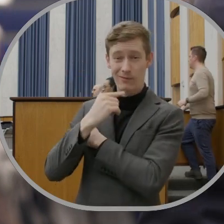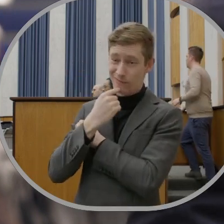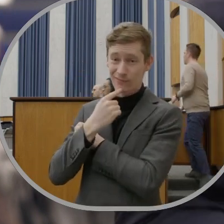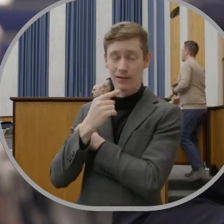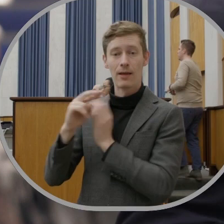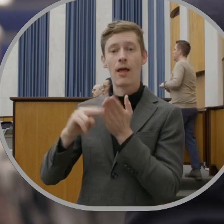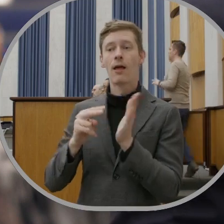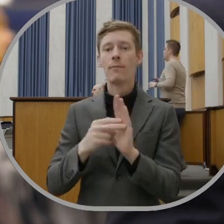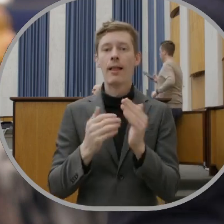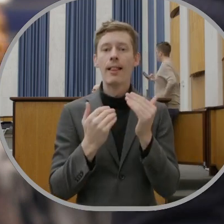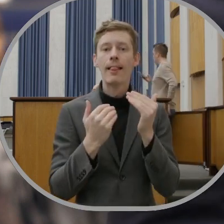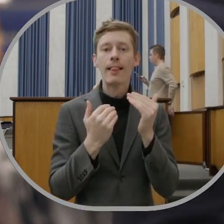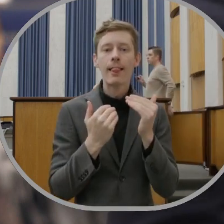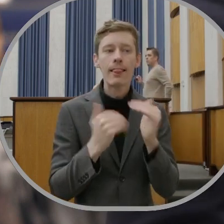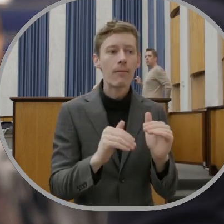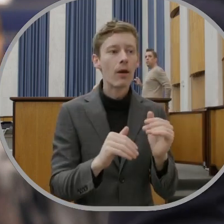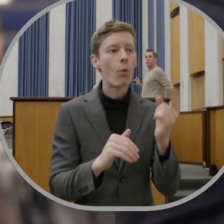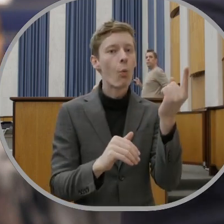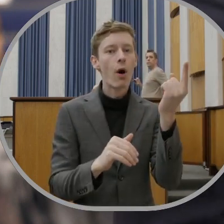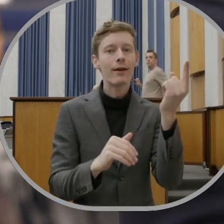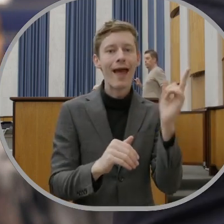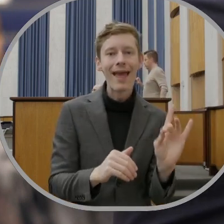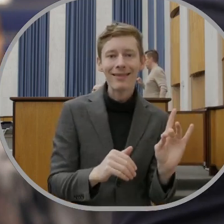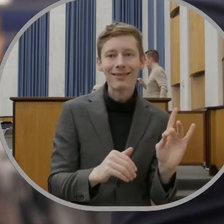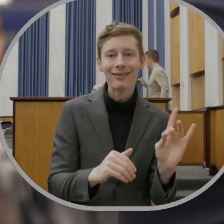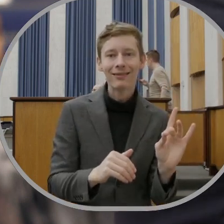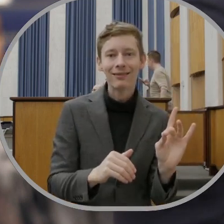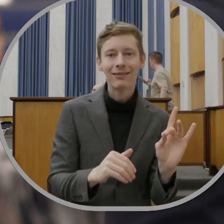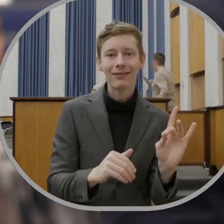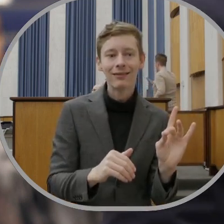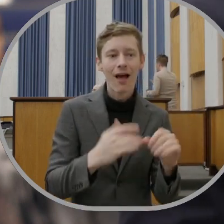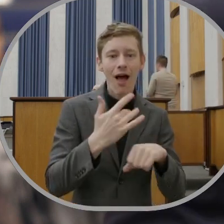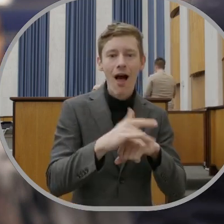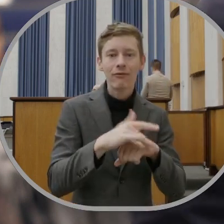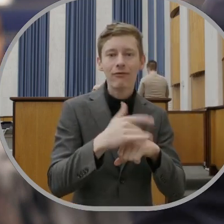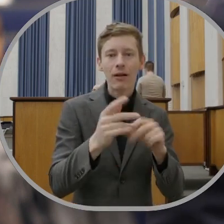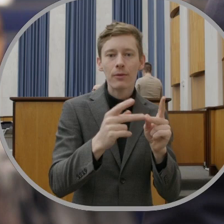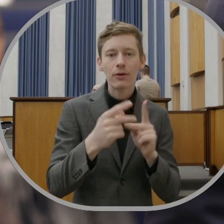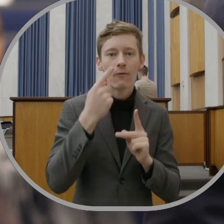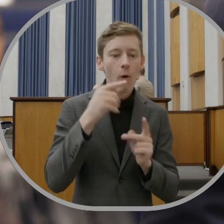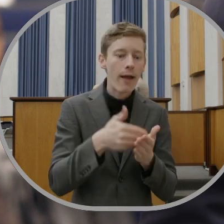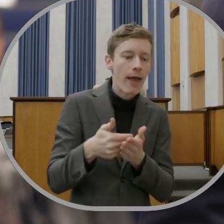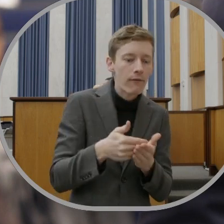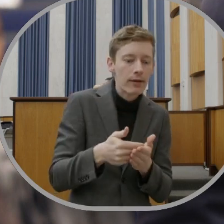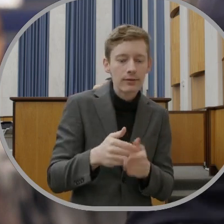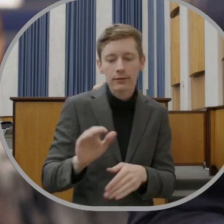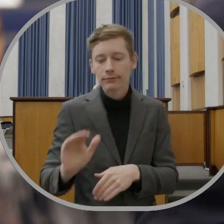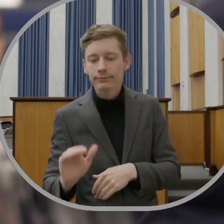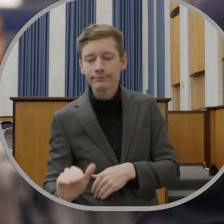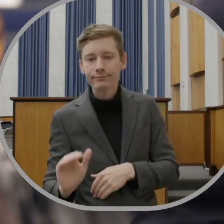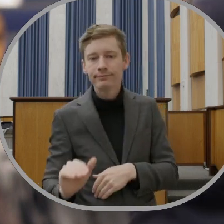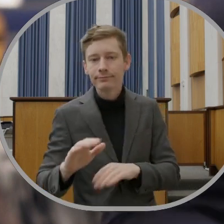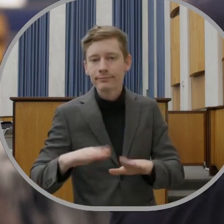for every 8 infants and toddlers. 1 for every 8 infants and toddlers. Can